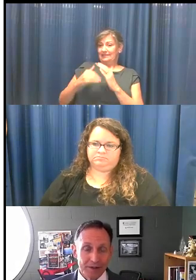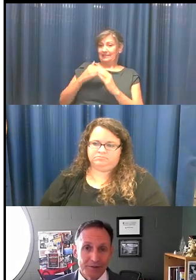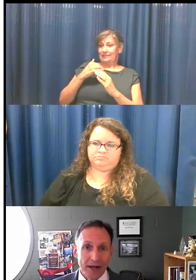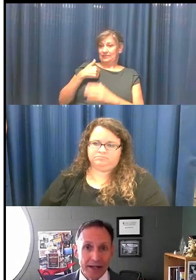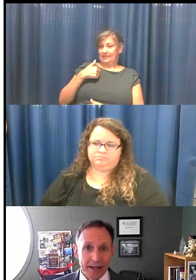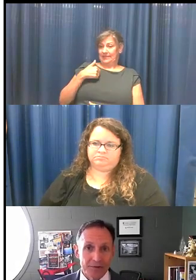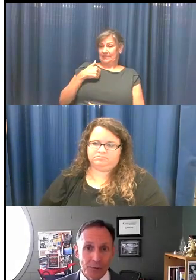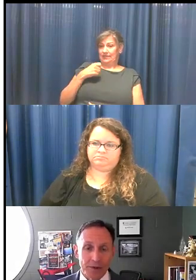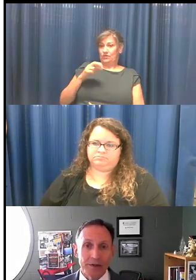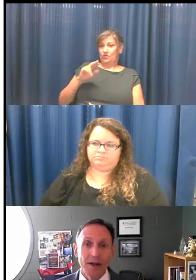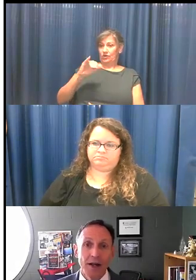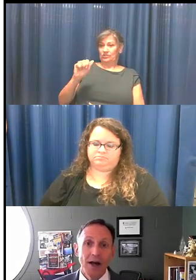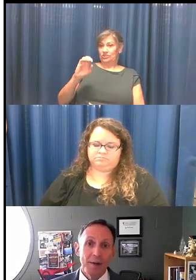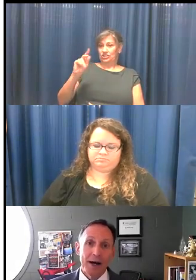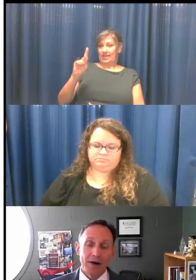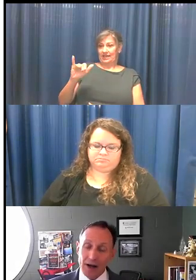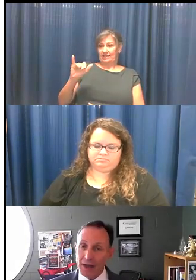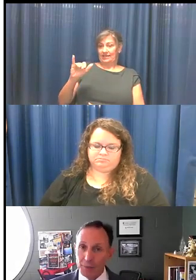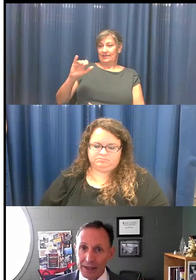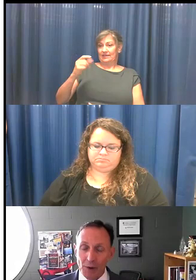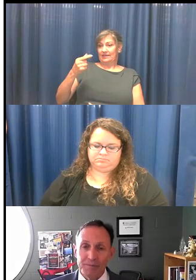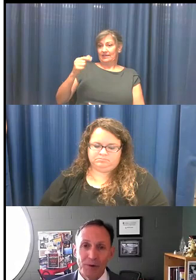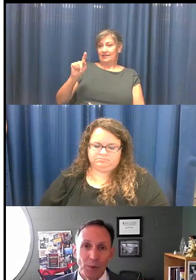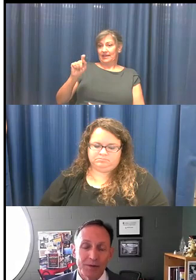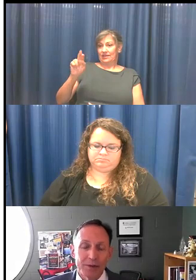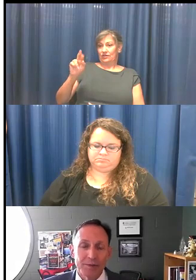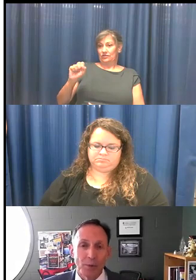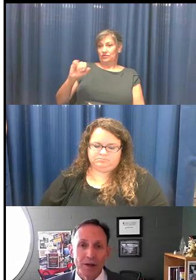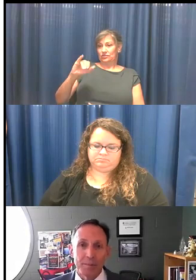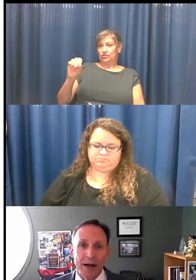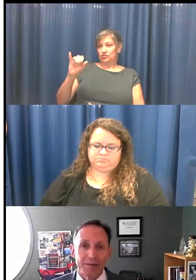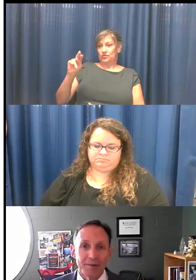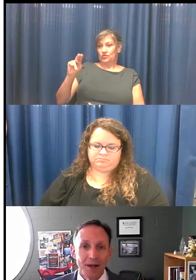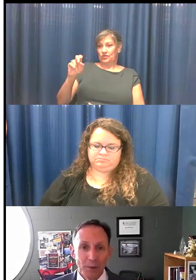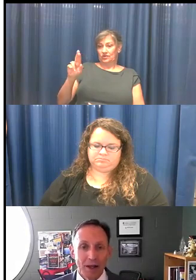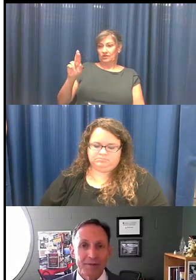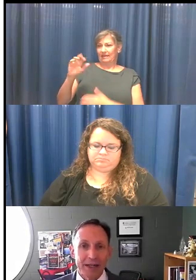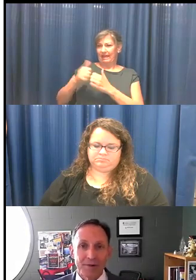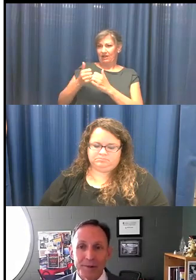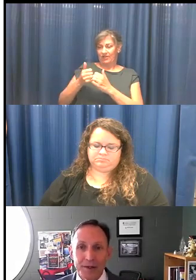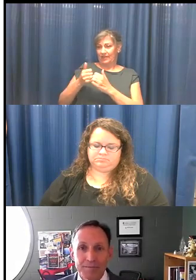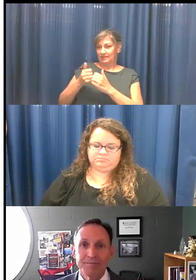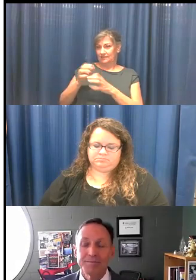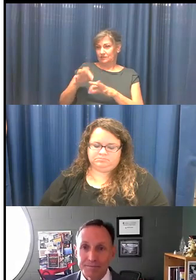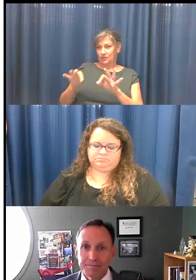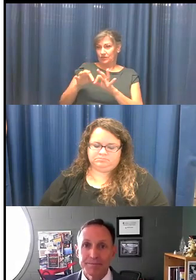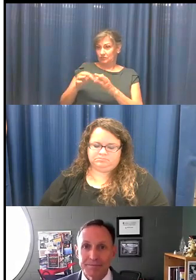myself, to Jackie Gators Jordan, about how that would be helpful and what's important about it, we'd love to hear from